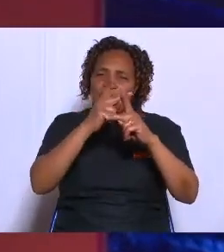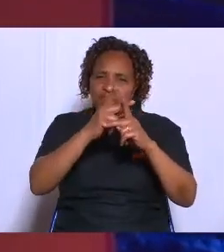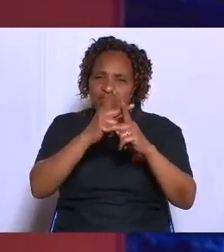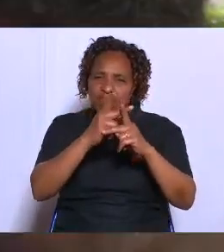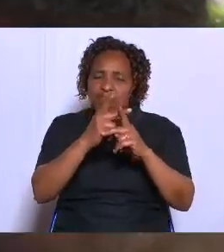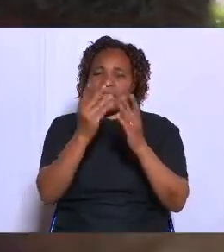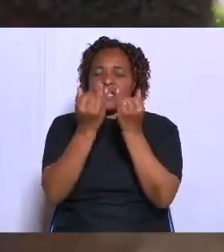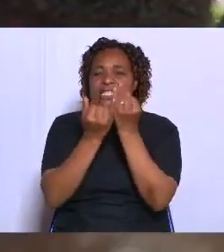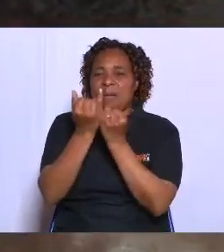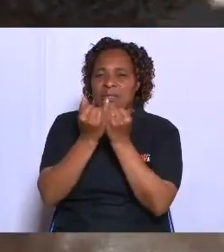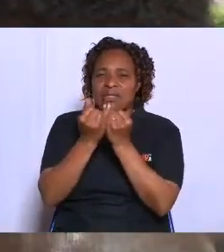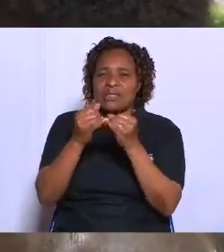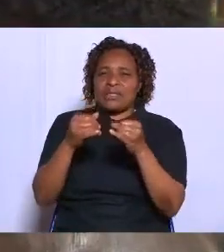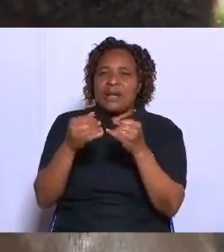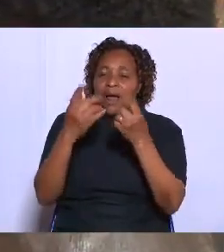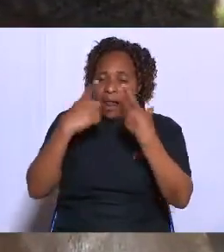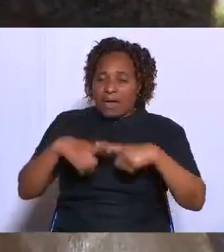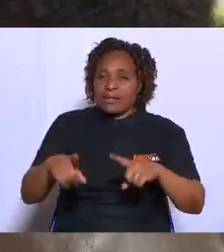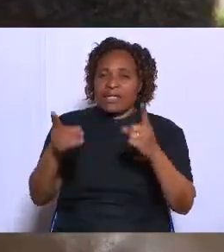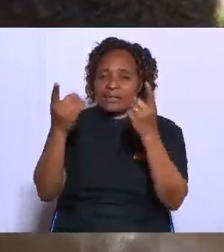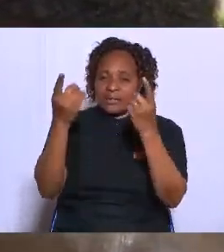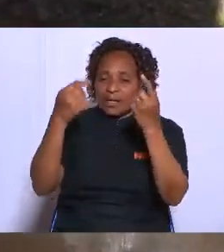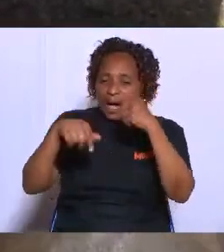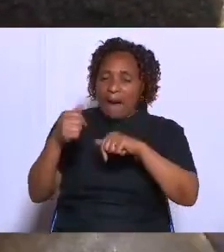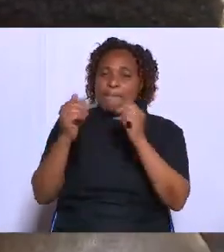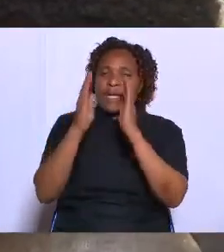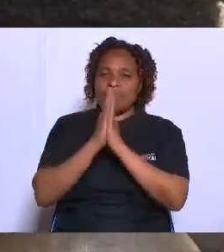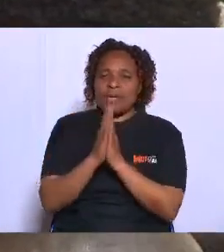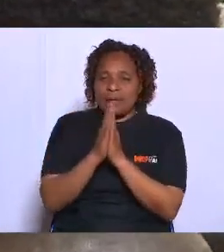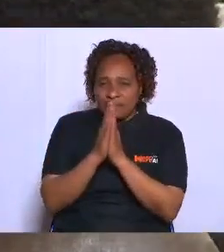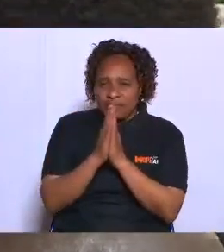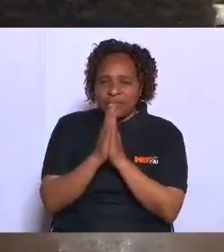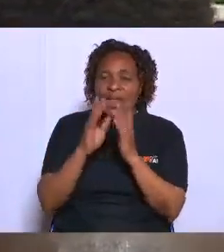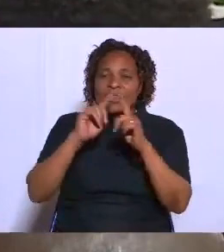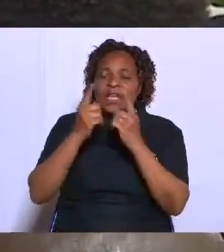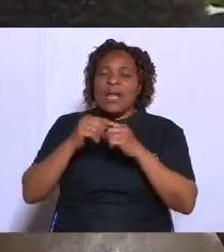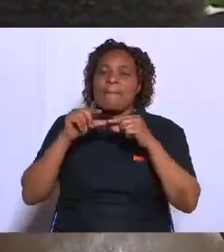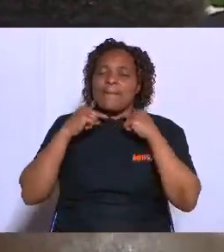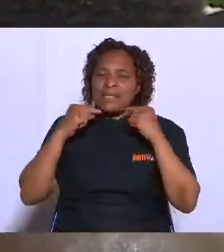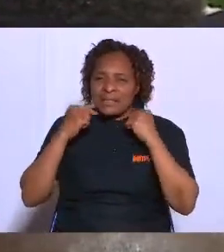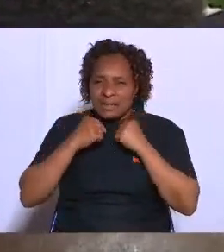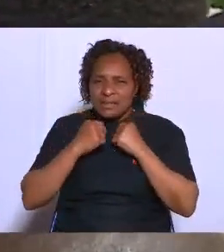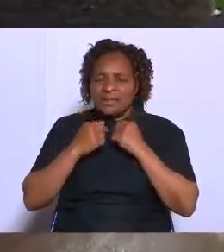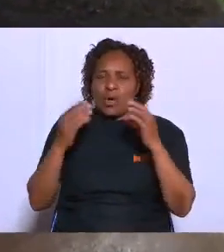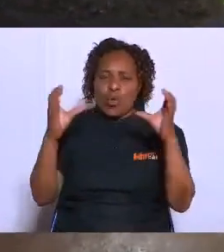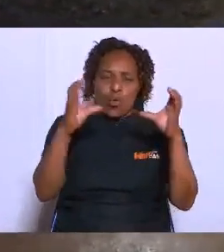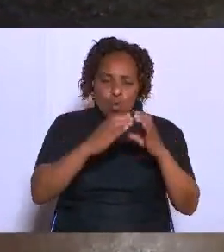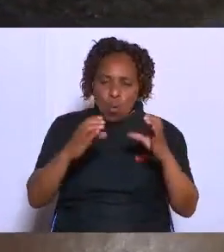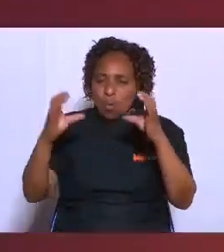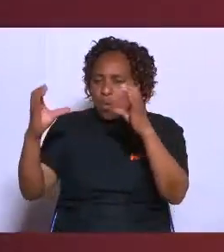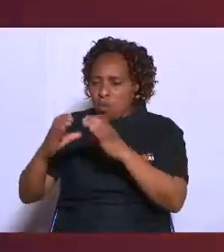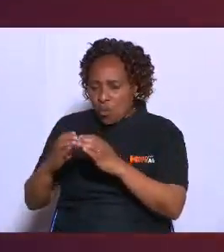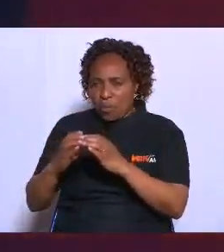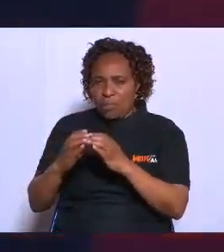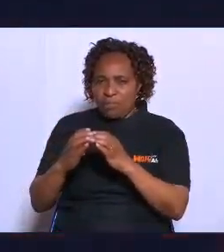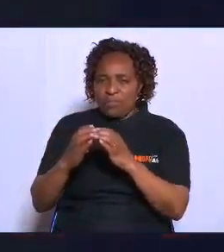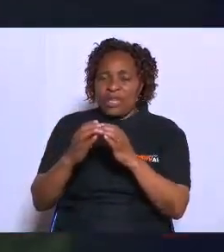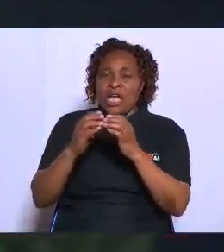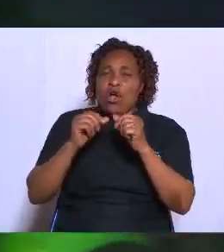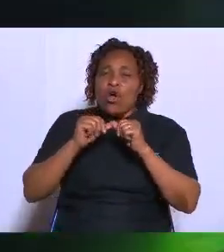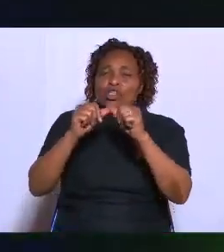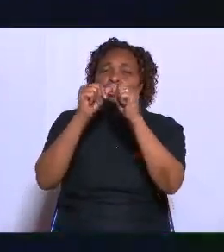I'm gonna come down and pray and pastors just come through the group and pray with differences